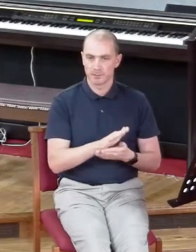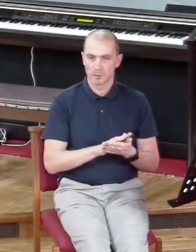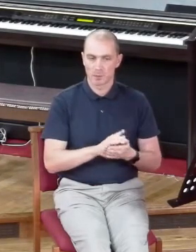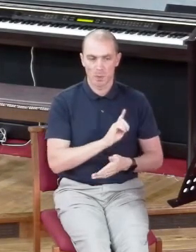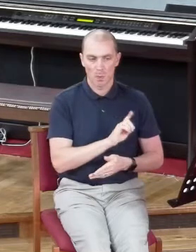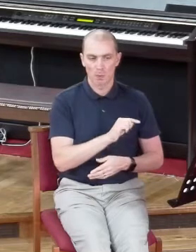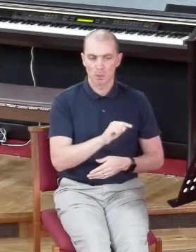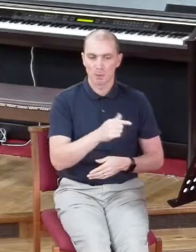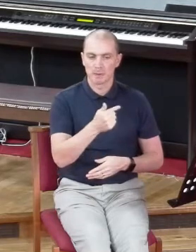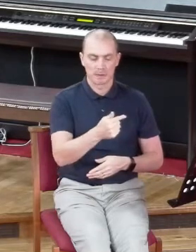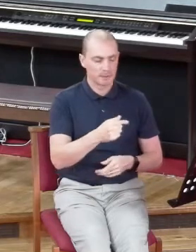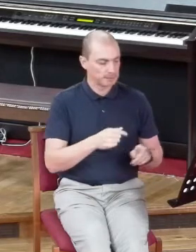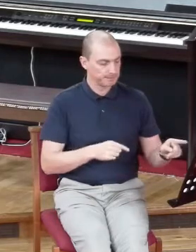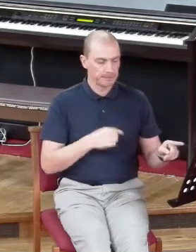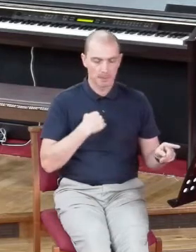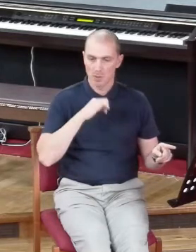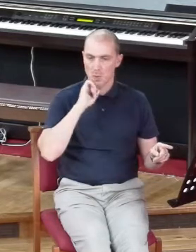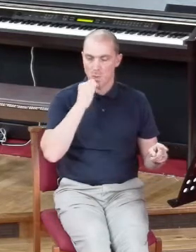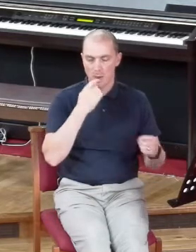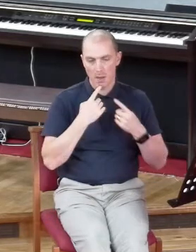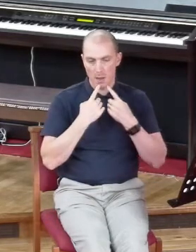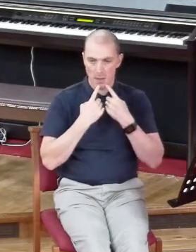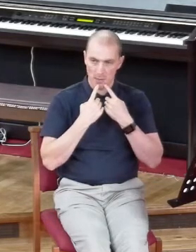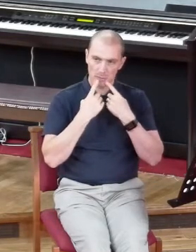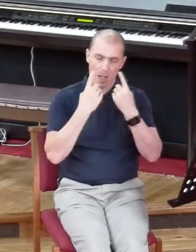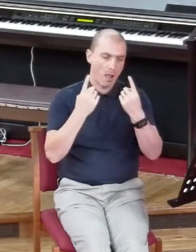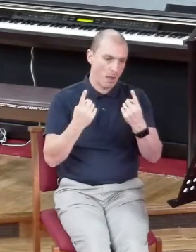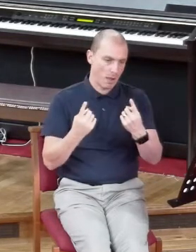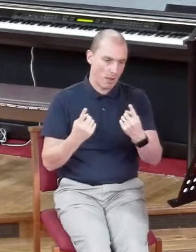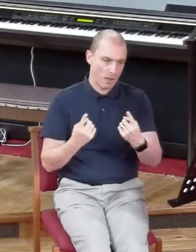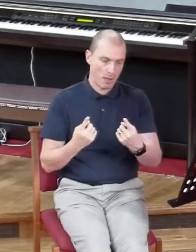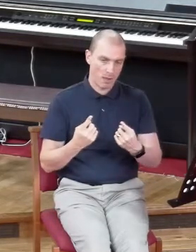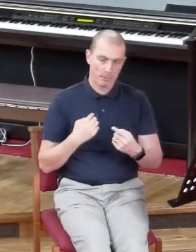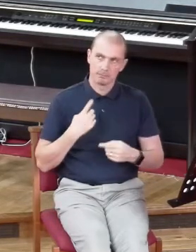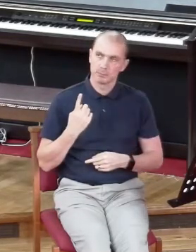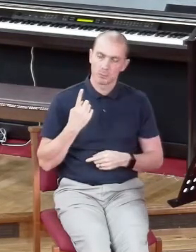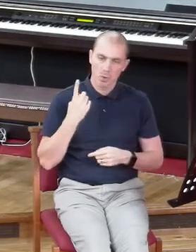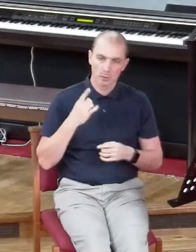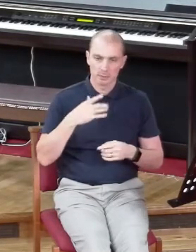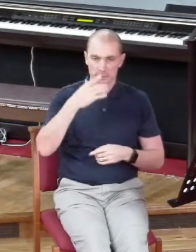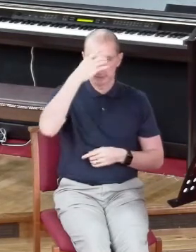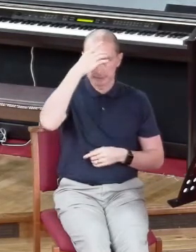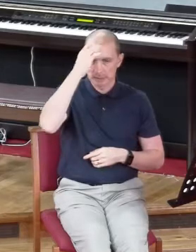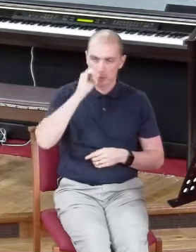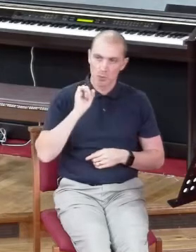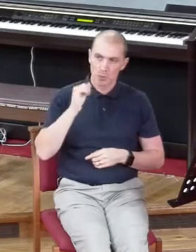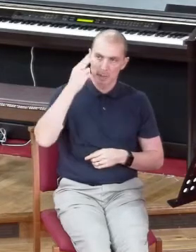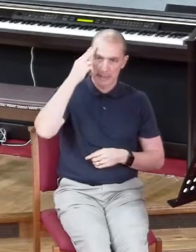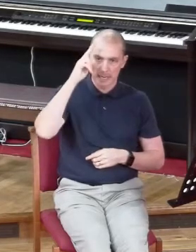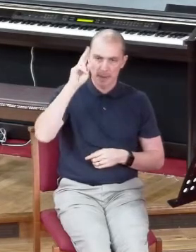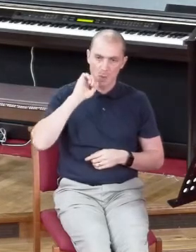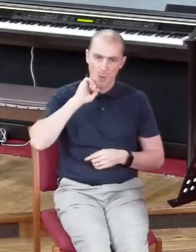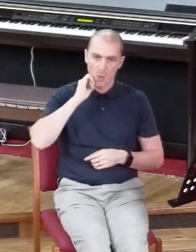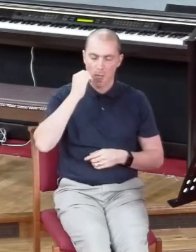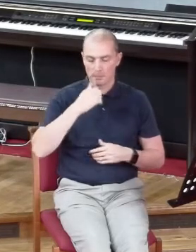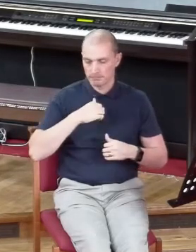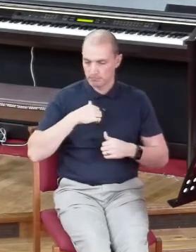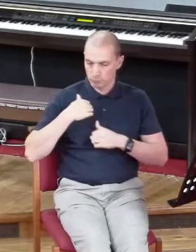I will exalt you, my God, the King. I will praise your name forever and